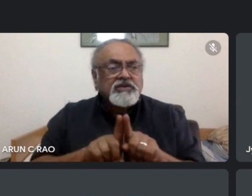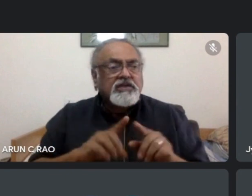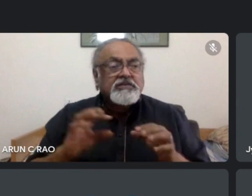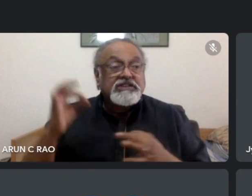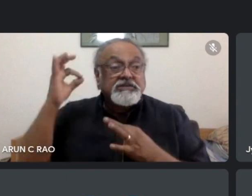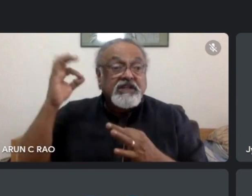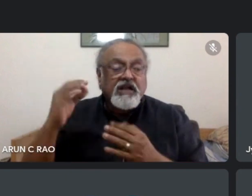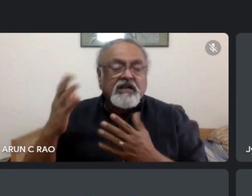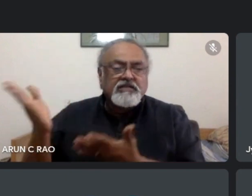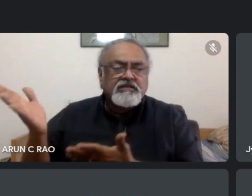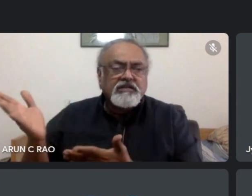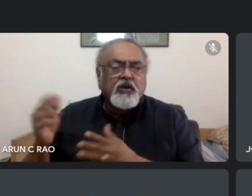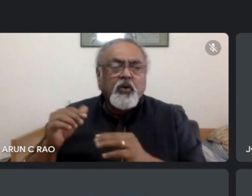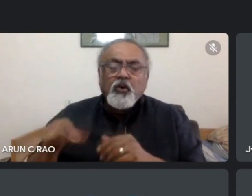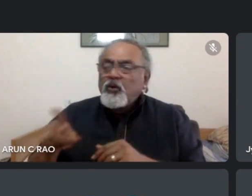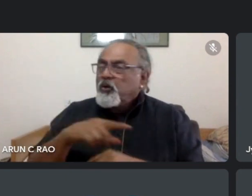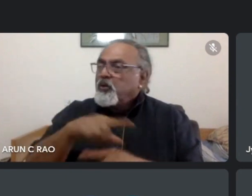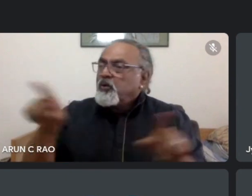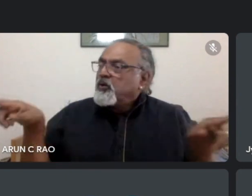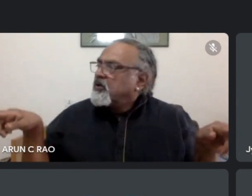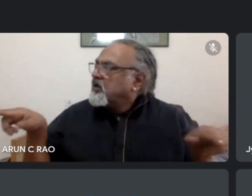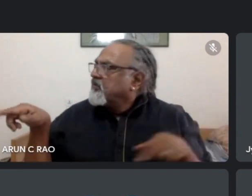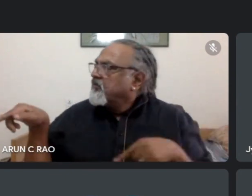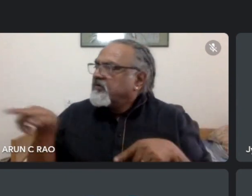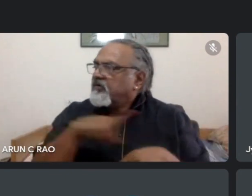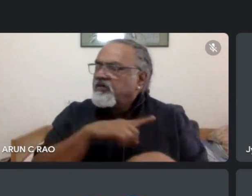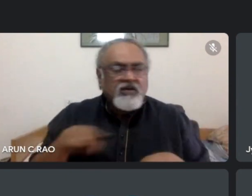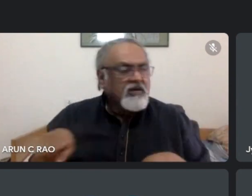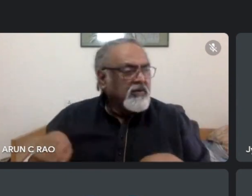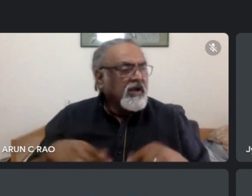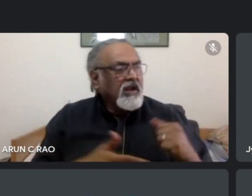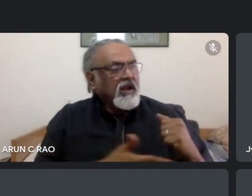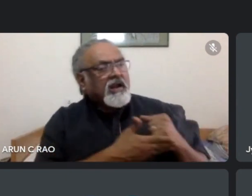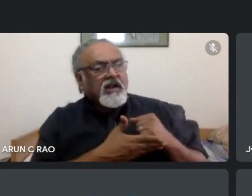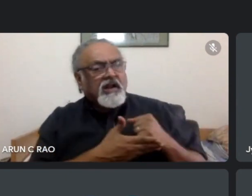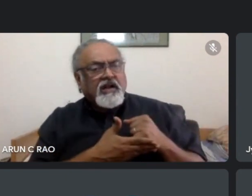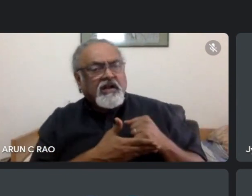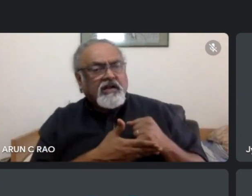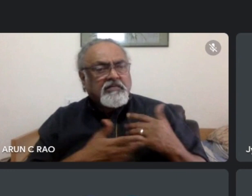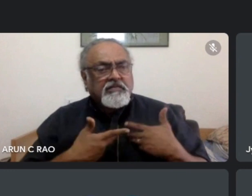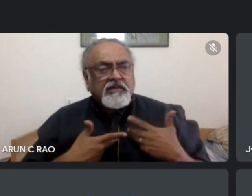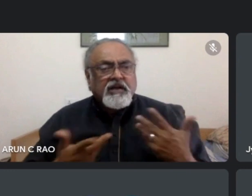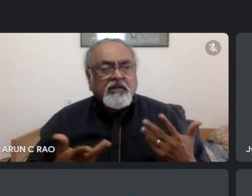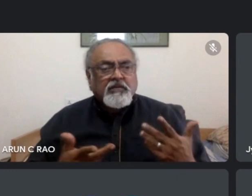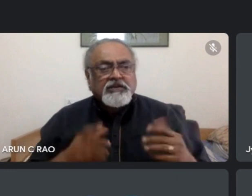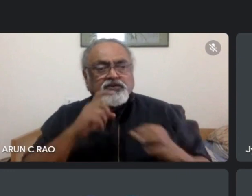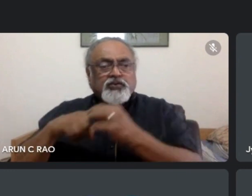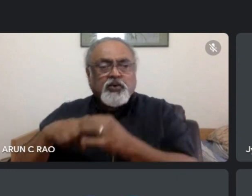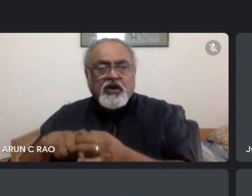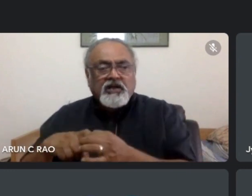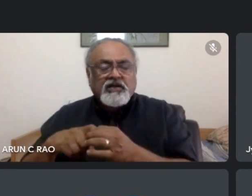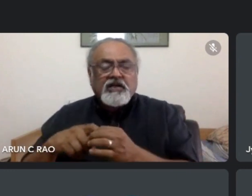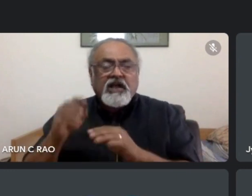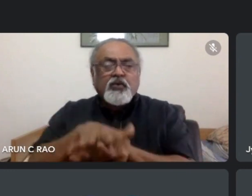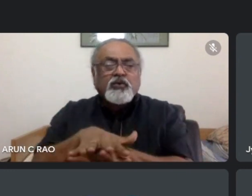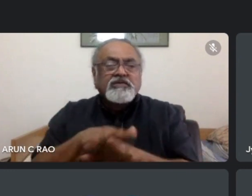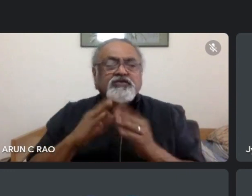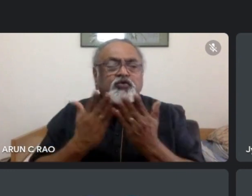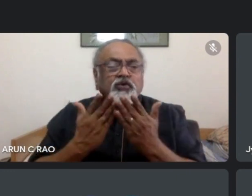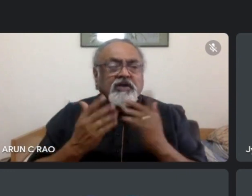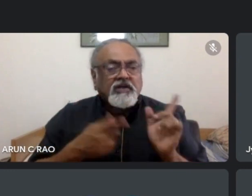mainstream schools, and had they been accommodated, this is something that I feel that more people could get, right?